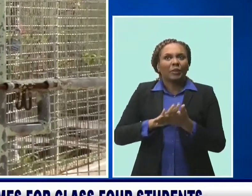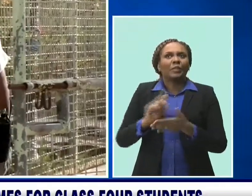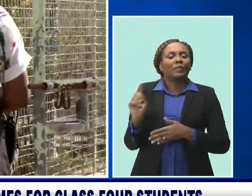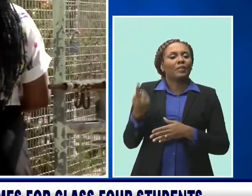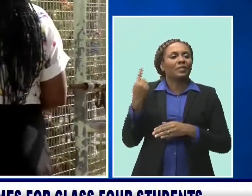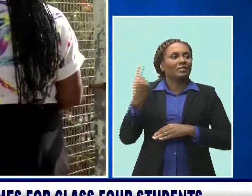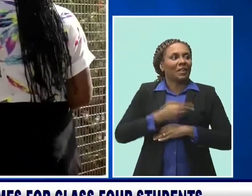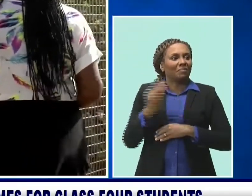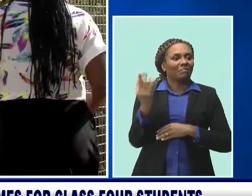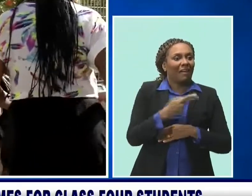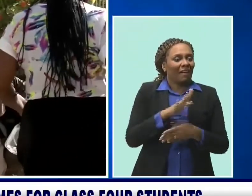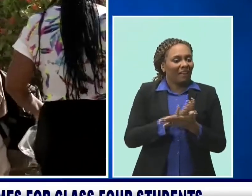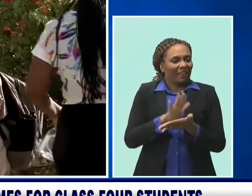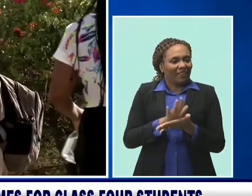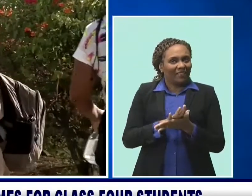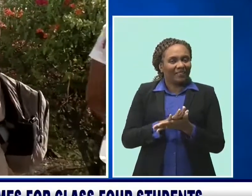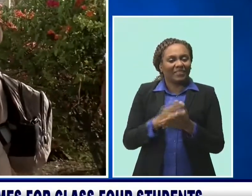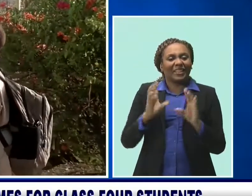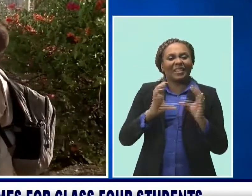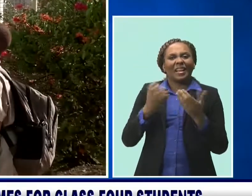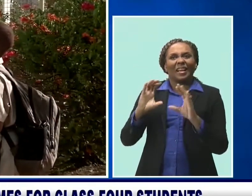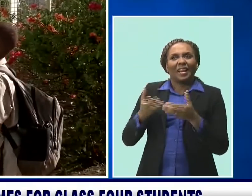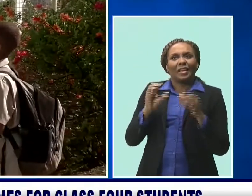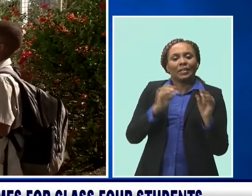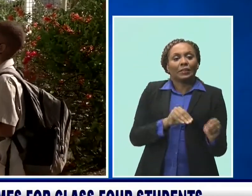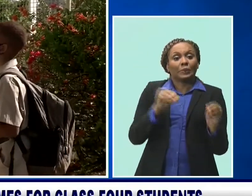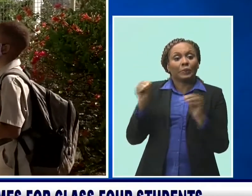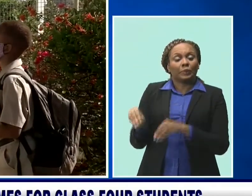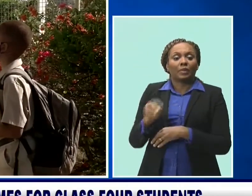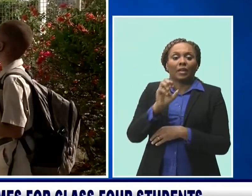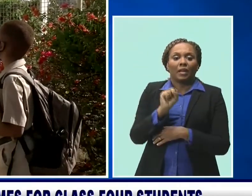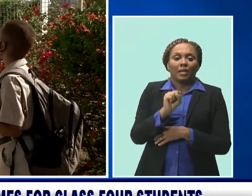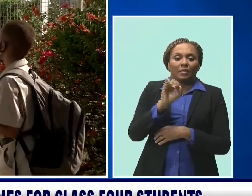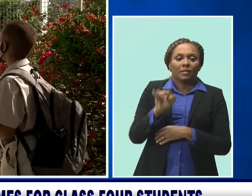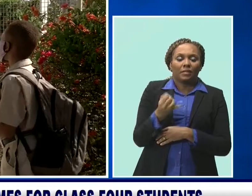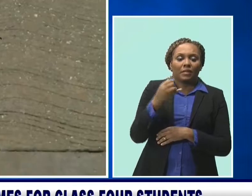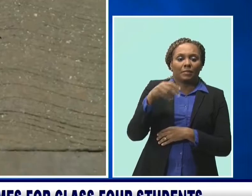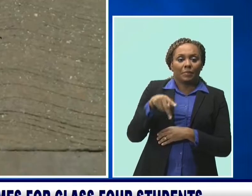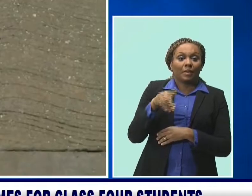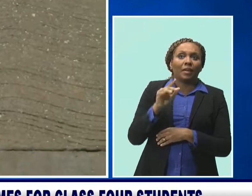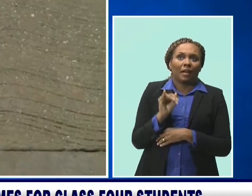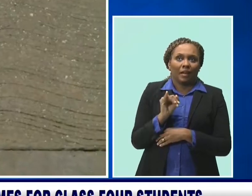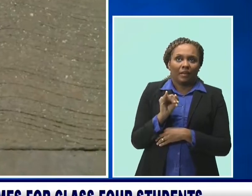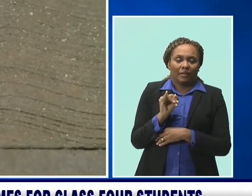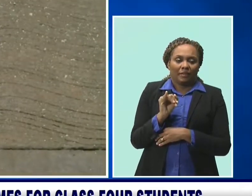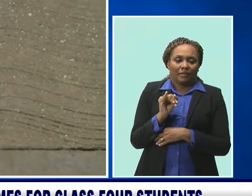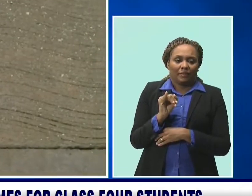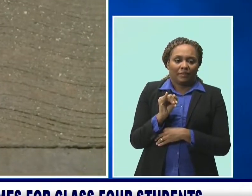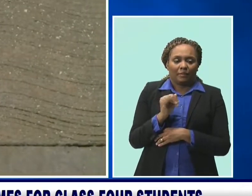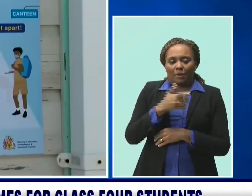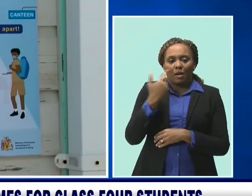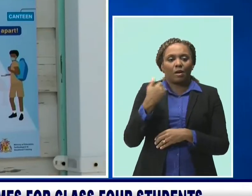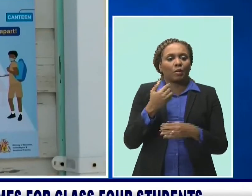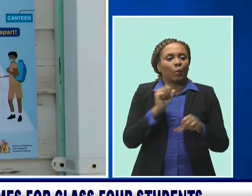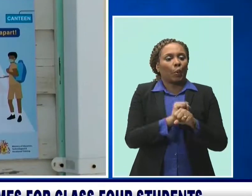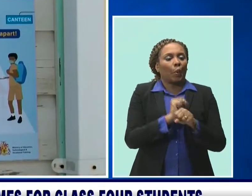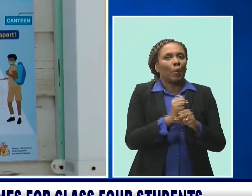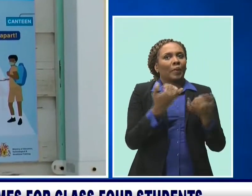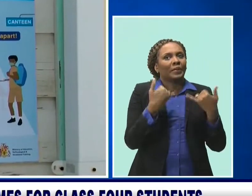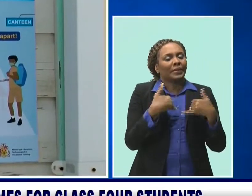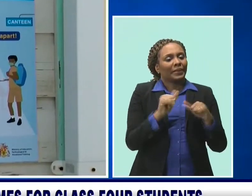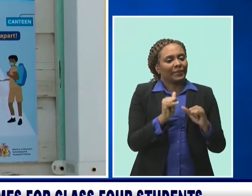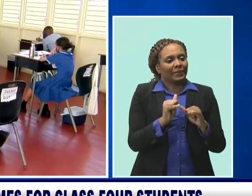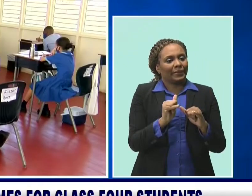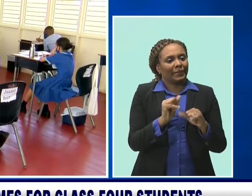in-person instruction. Their classes were relocated to the Samuel Jackman Prescott Institute of Technology due to work being done at their Staple